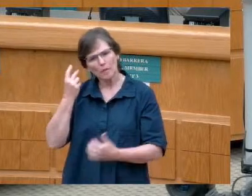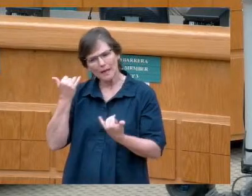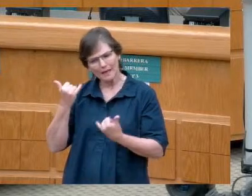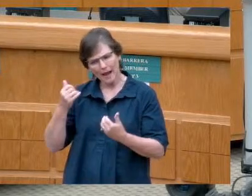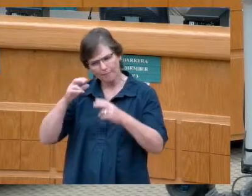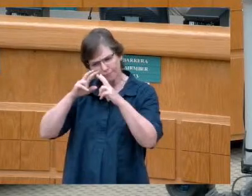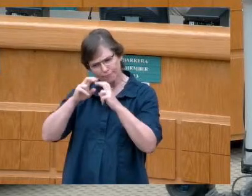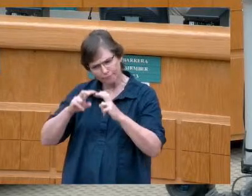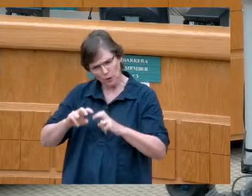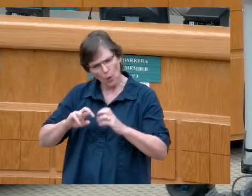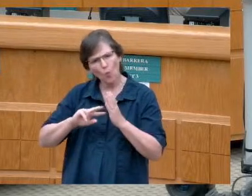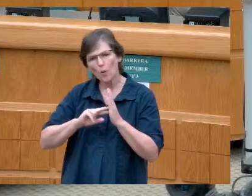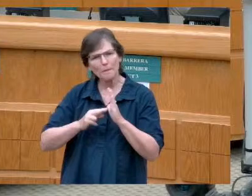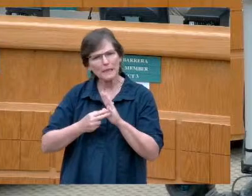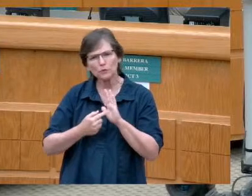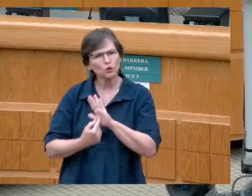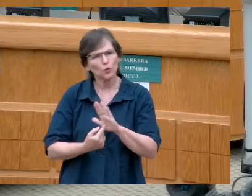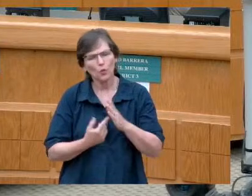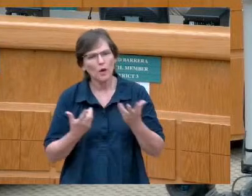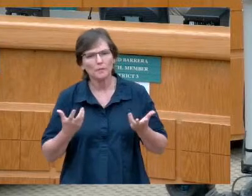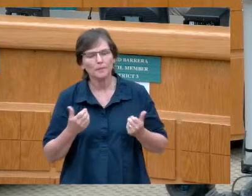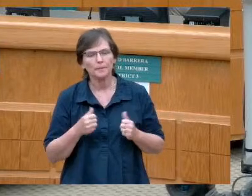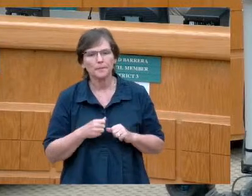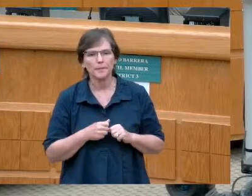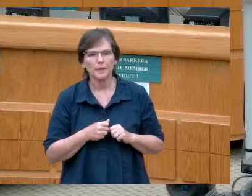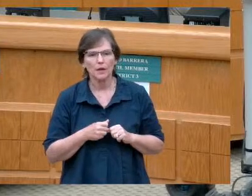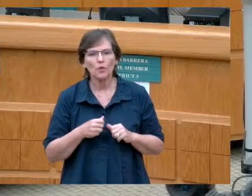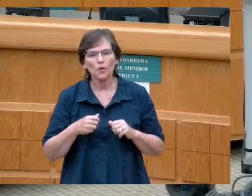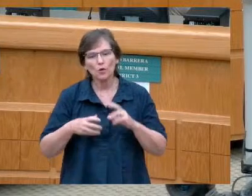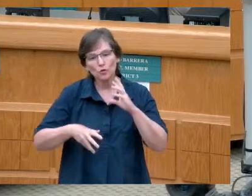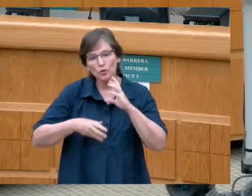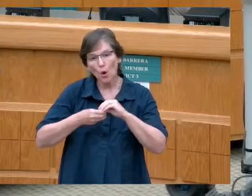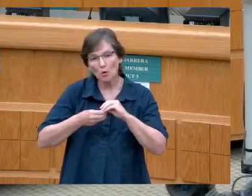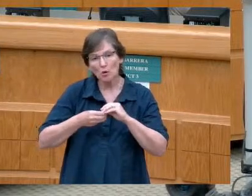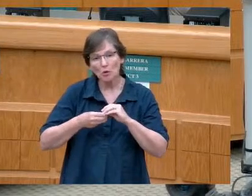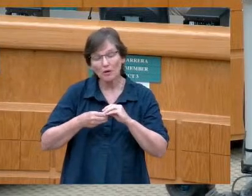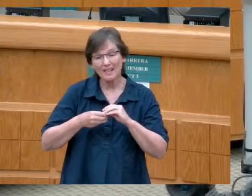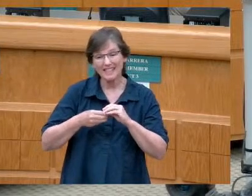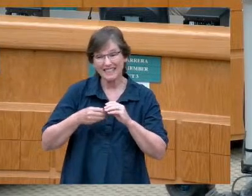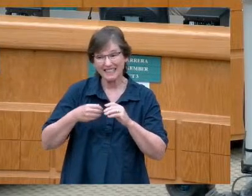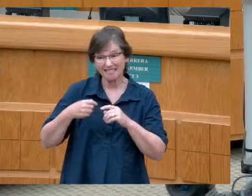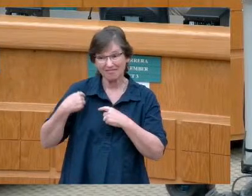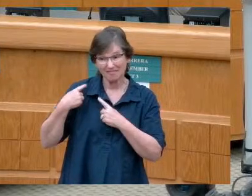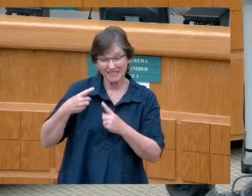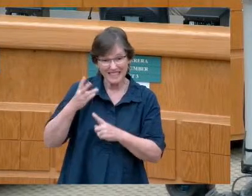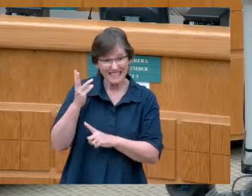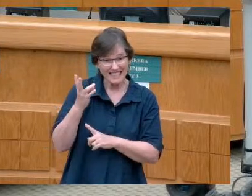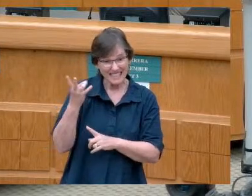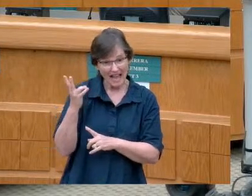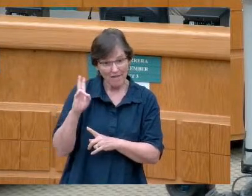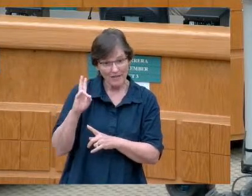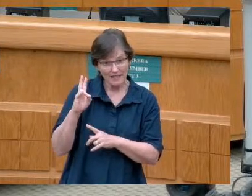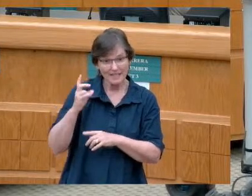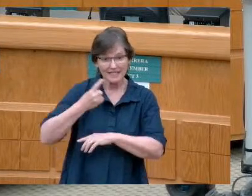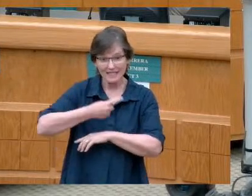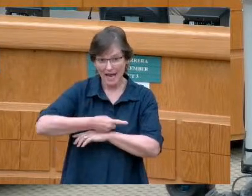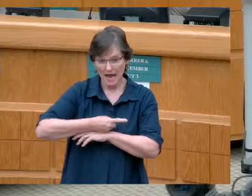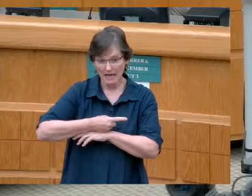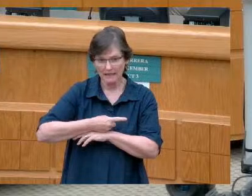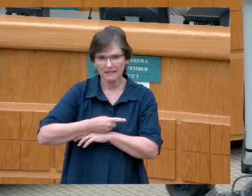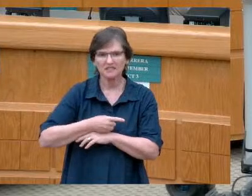over the last 7 days, we've had a total of 61 deaths in that last week. And that